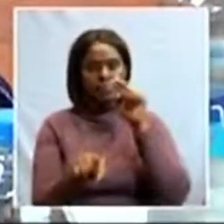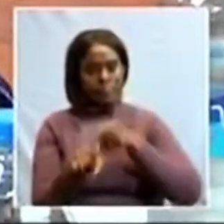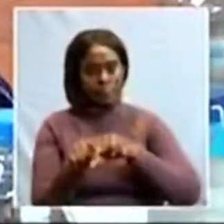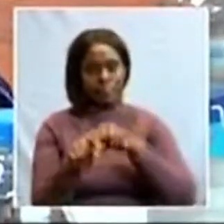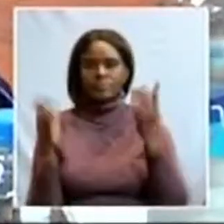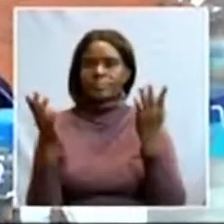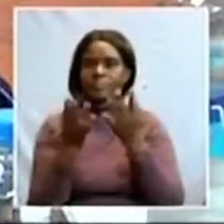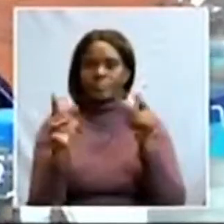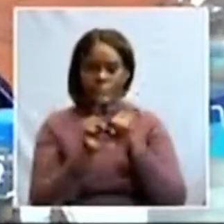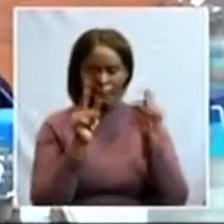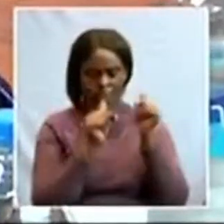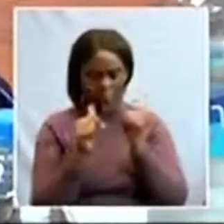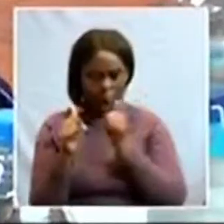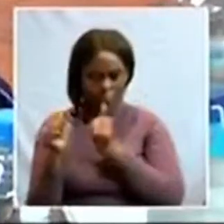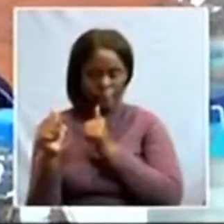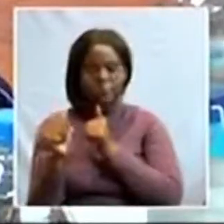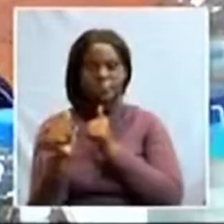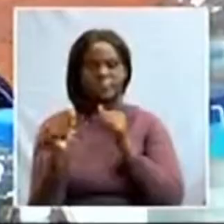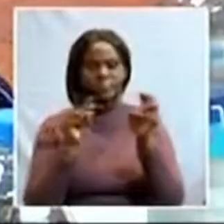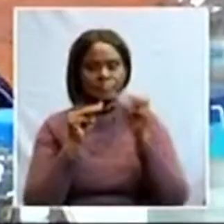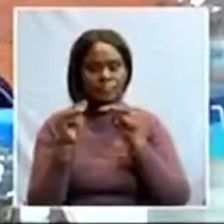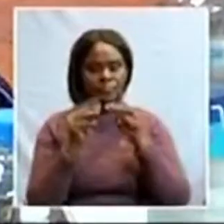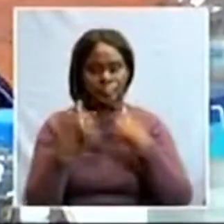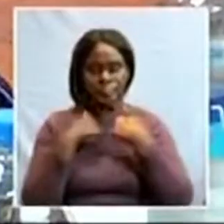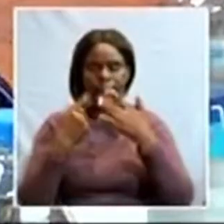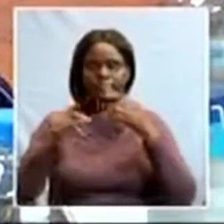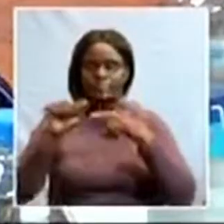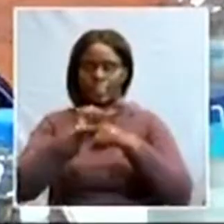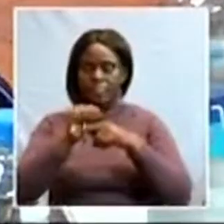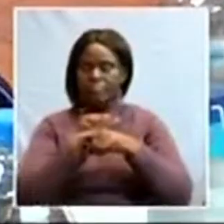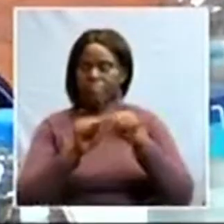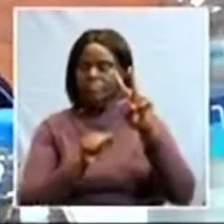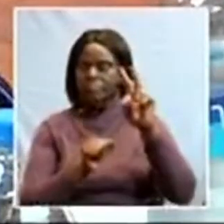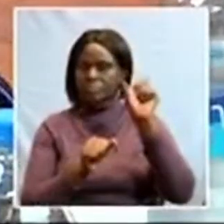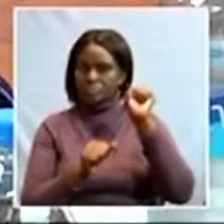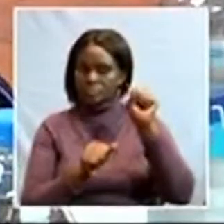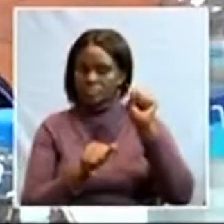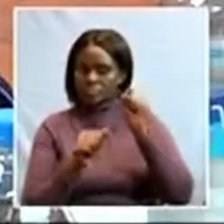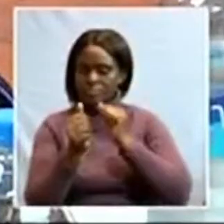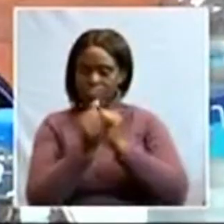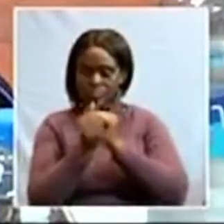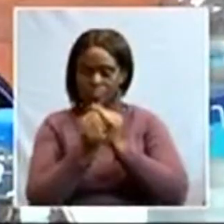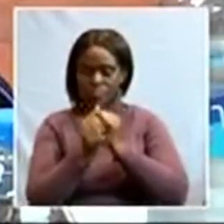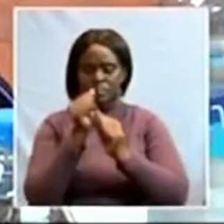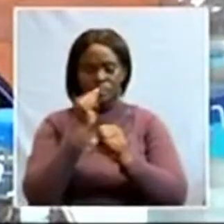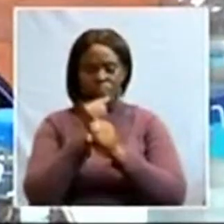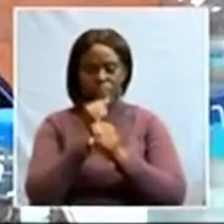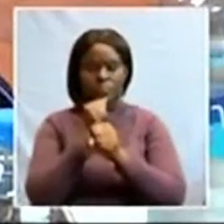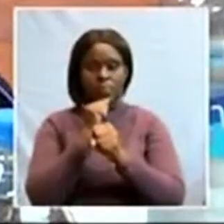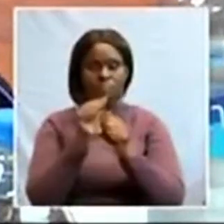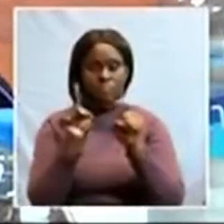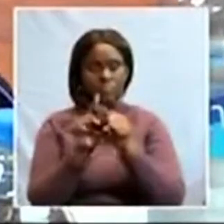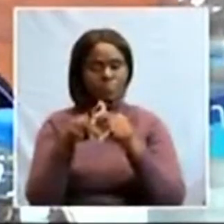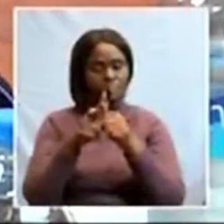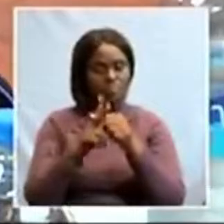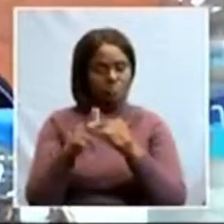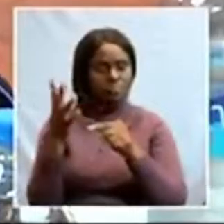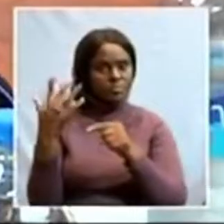time. Action taken, management has trained the VWASH committees on operations and maintenance of hand